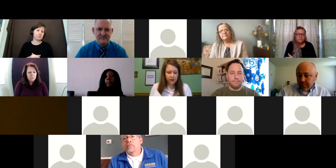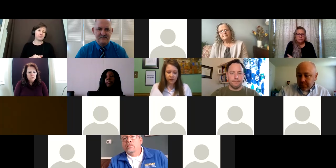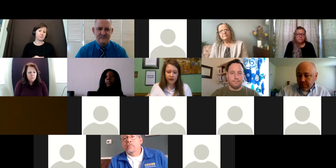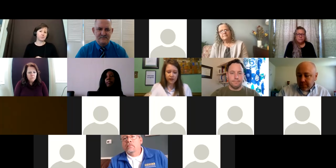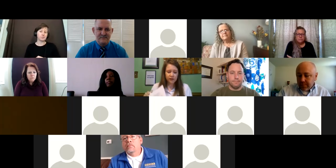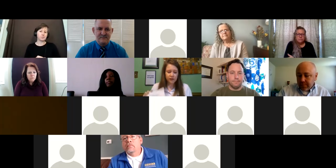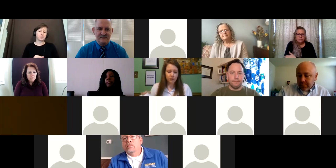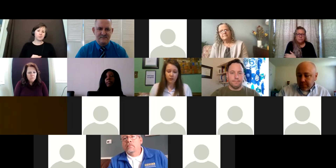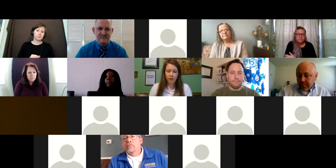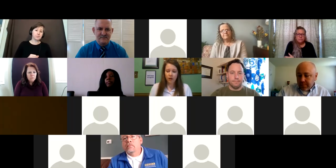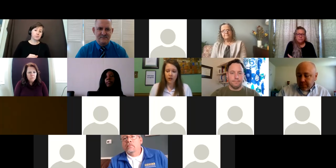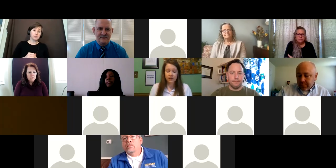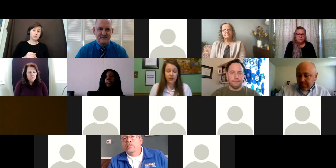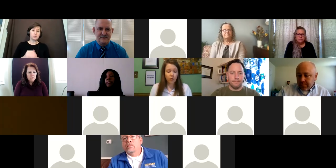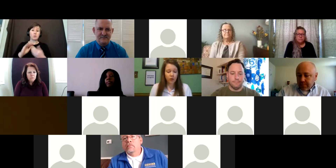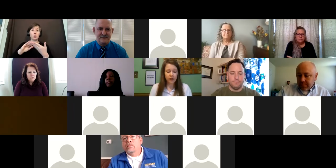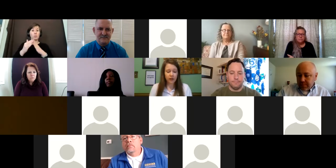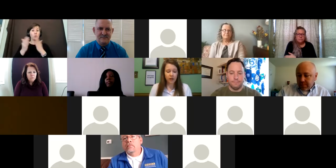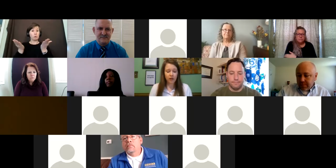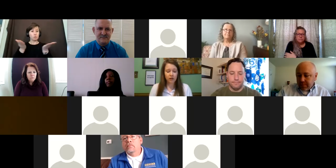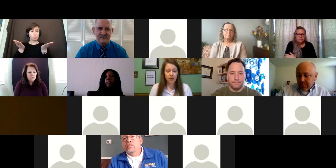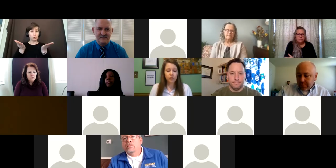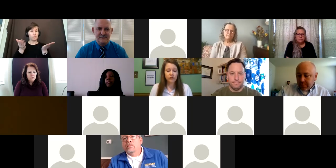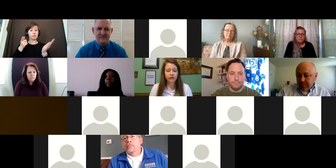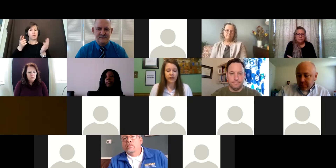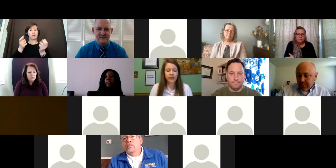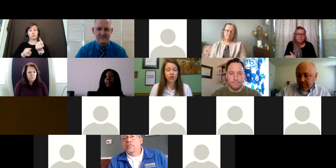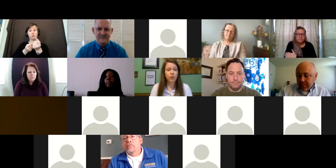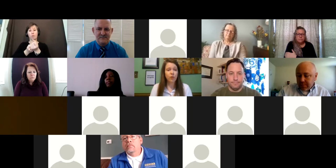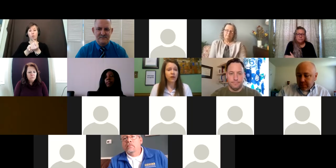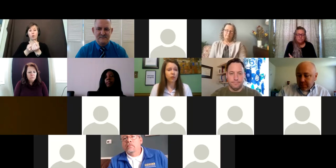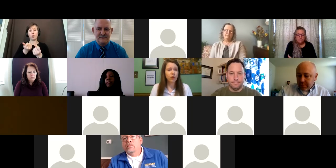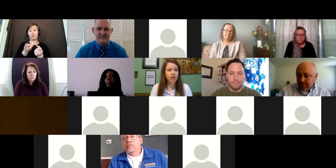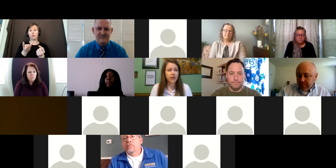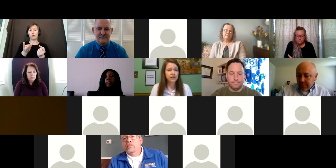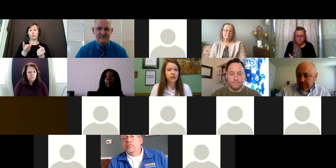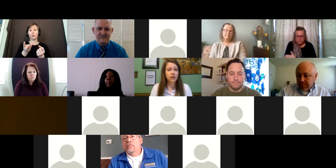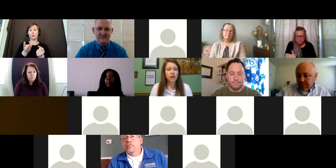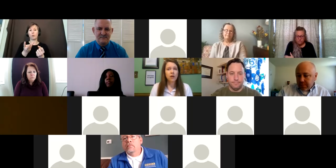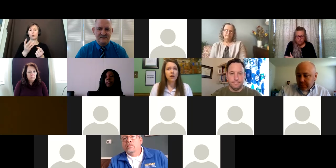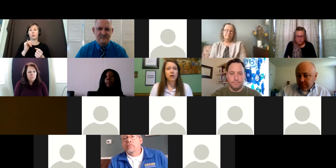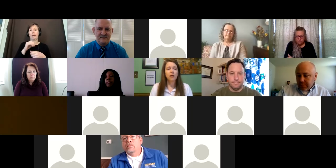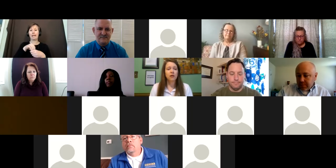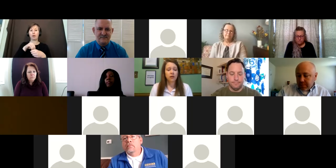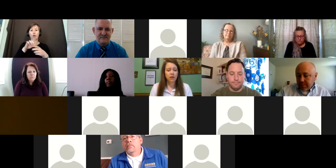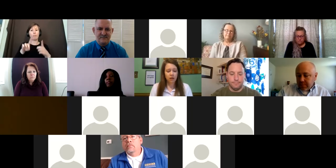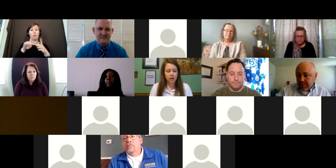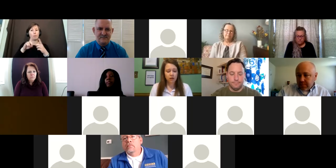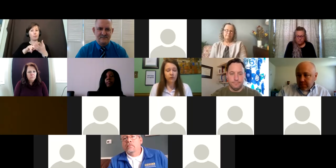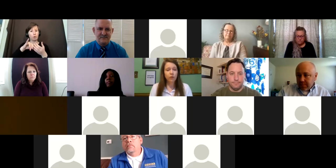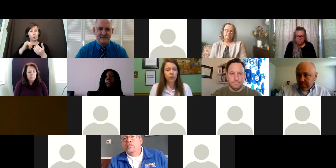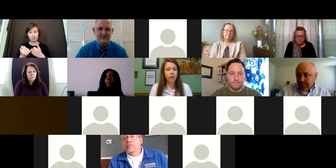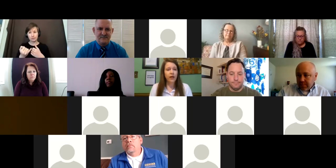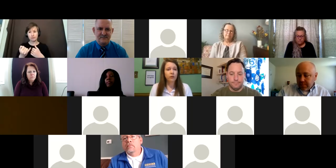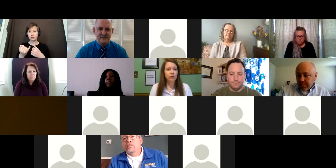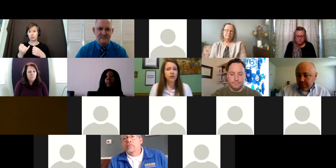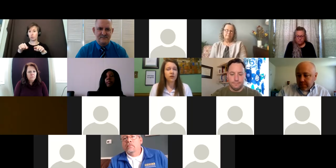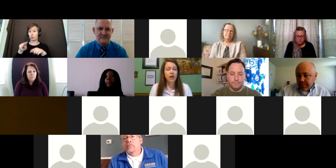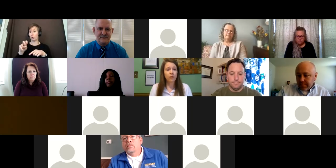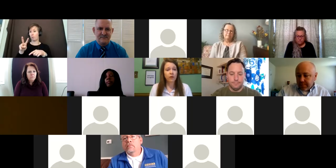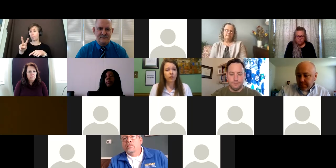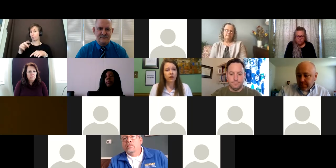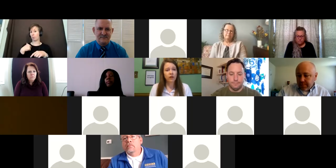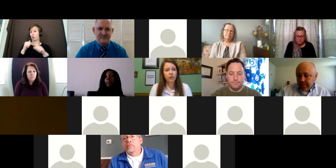Community Services has supported a couple of interdepartmental projects. In November, we were able